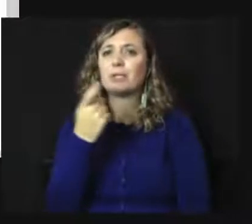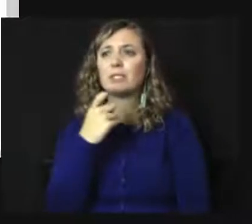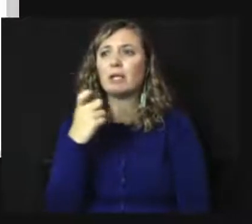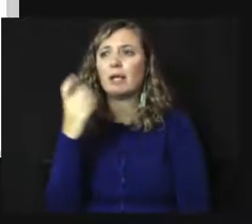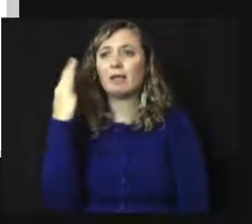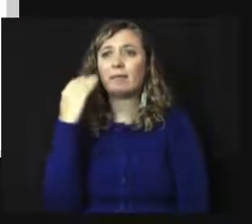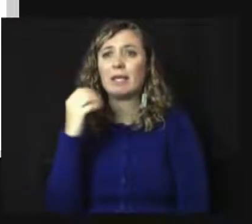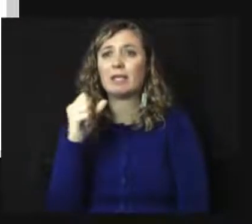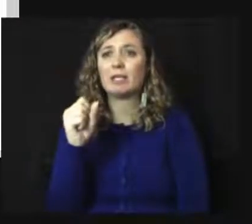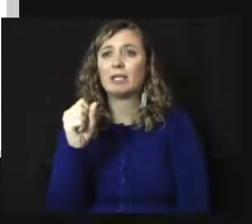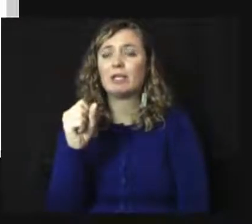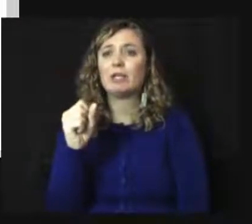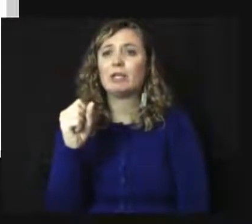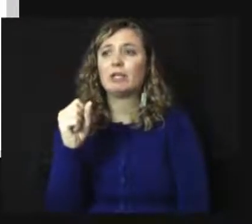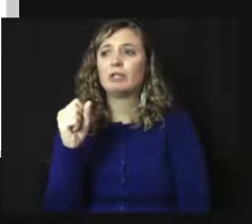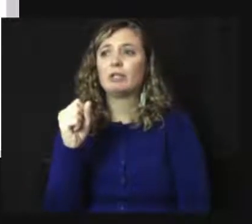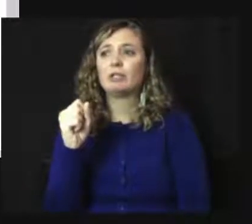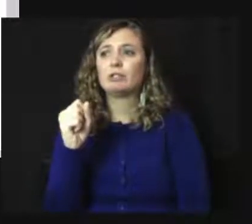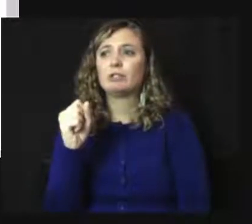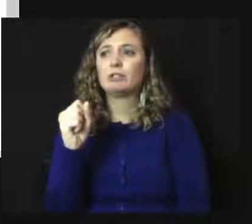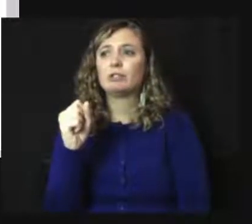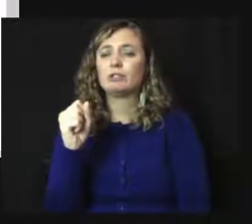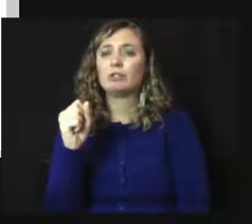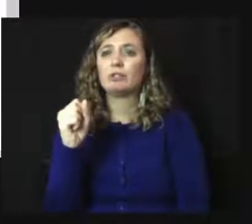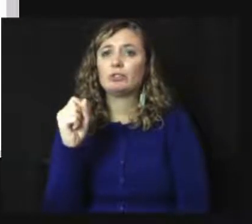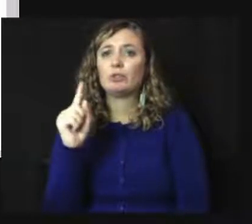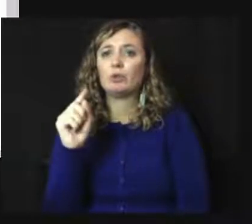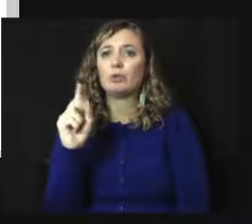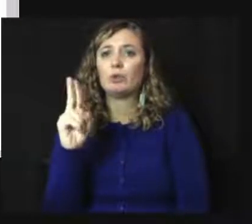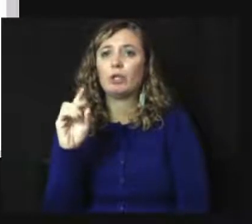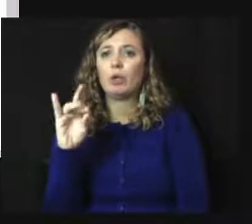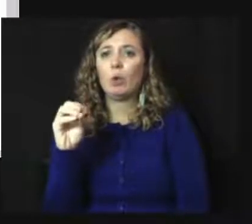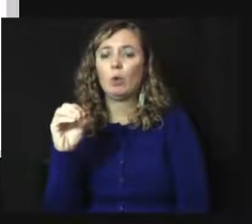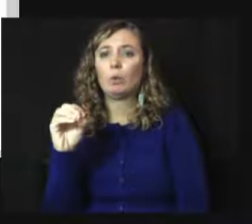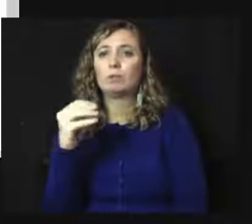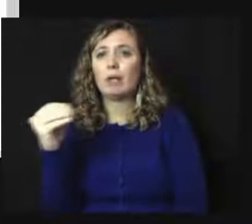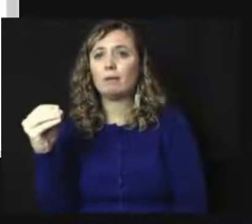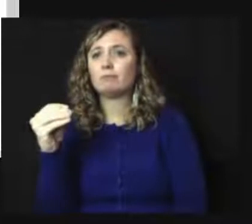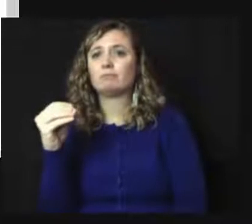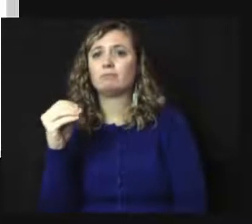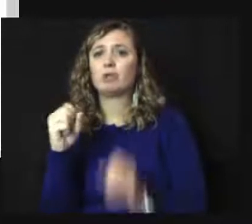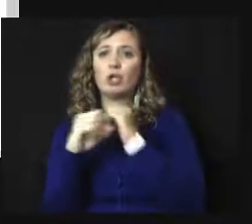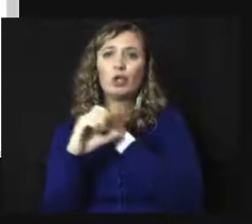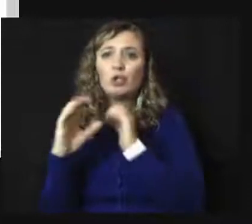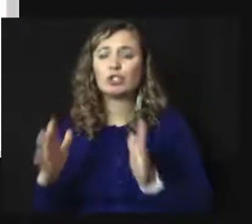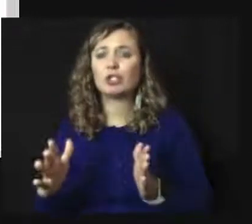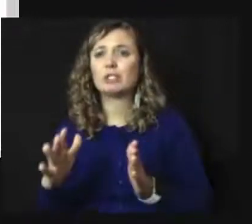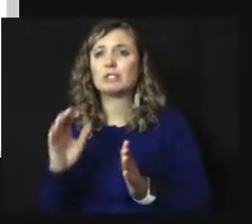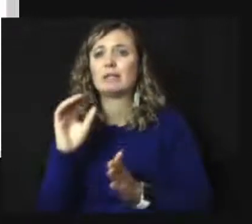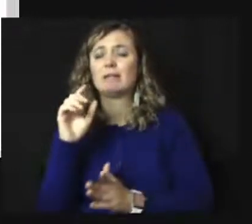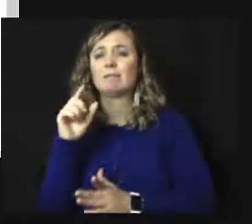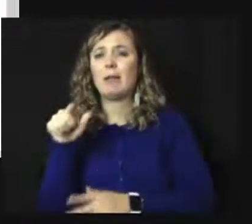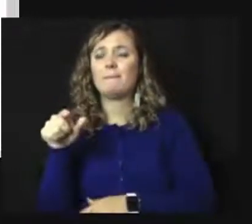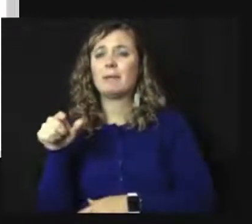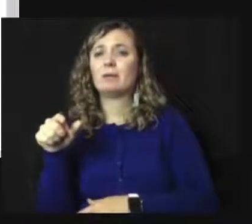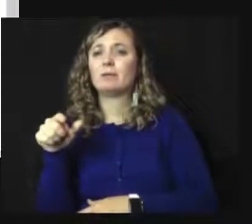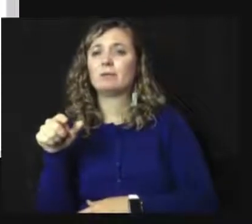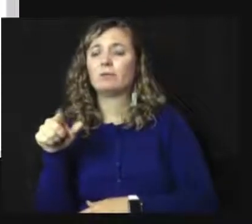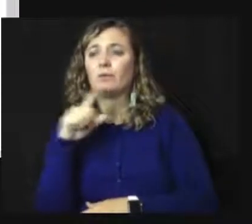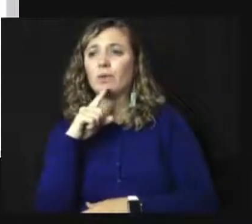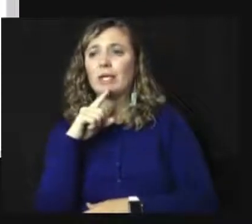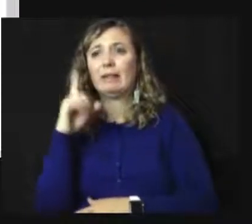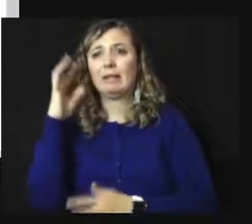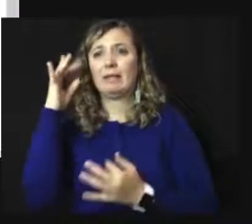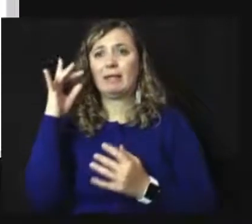and producers asking. And I always push back on that, because the only reason that is an issue is because we live in a society